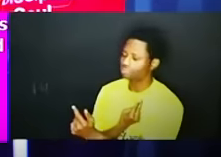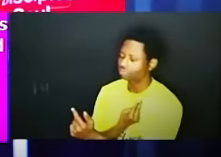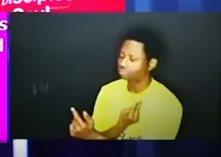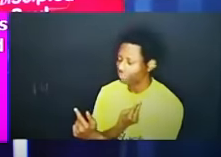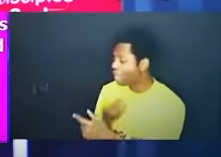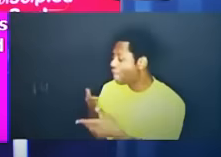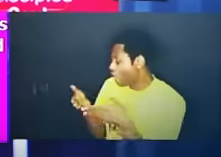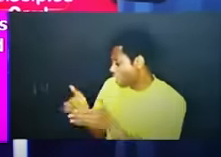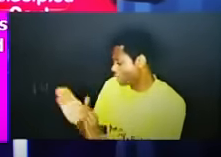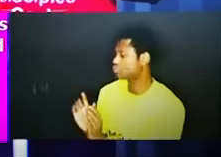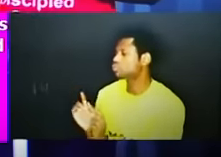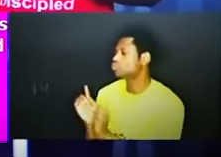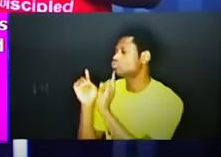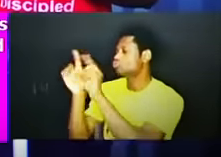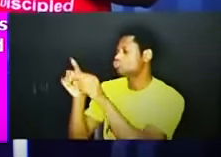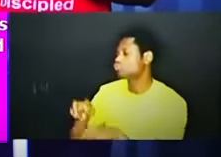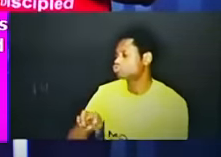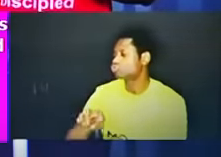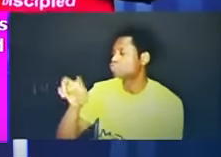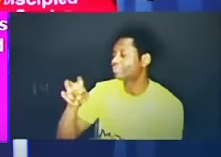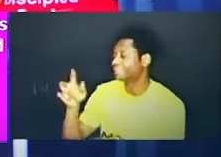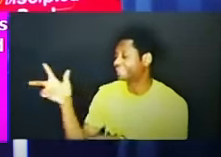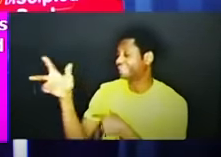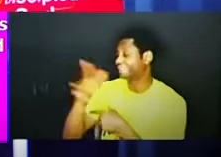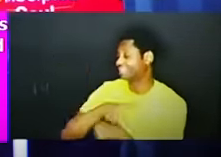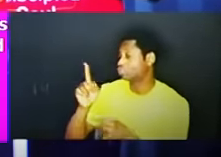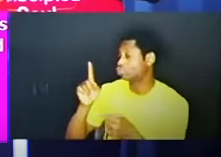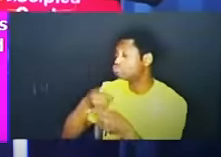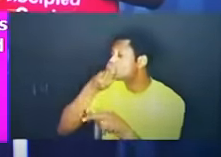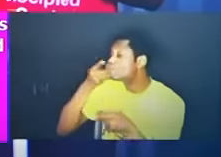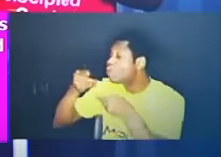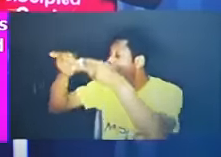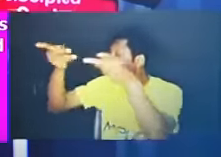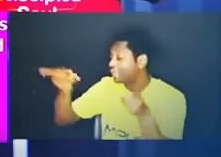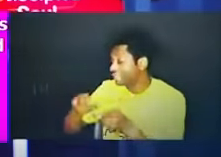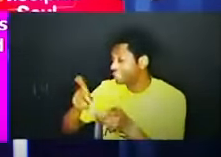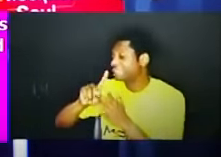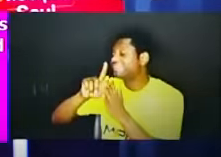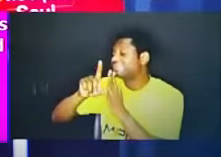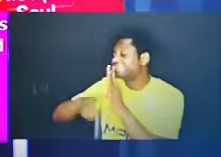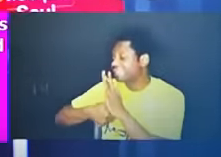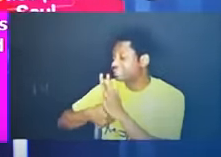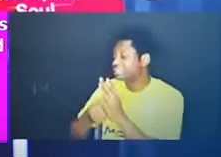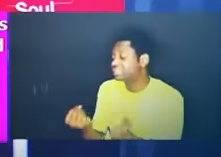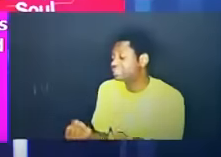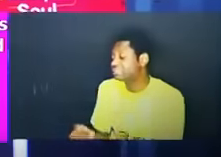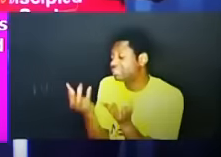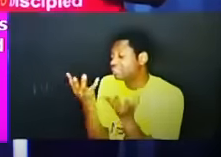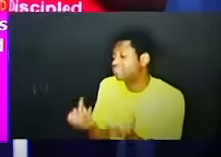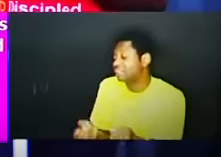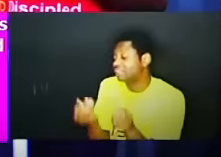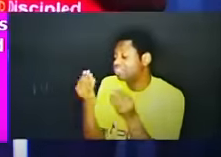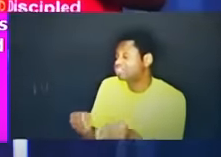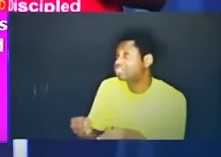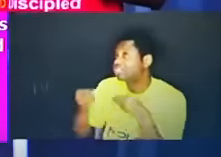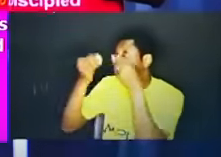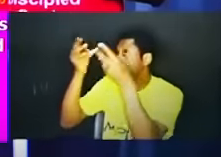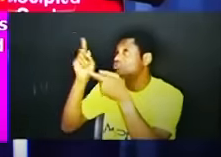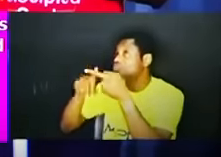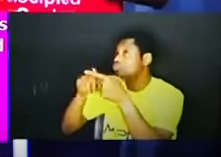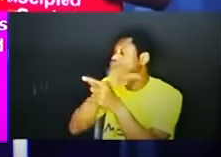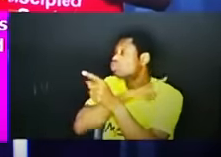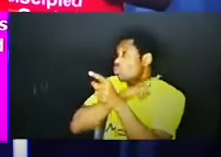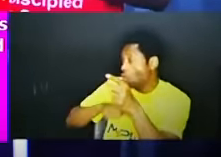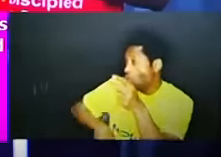a 3-day journey into the wilderness to offer sacrifices to the Lord our God. Obetie woni na